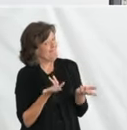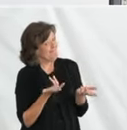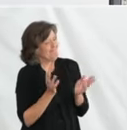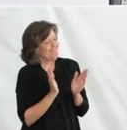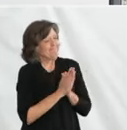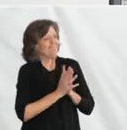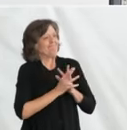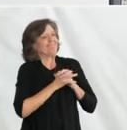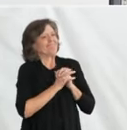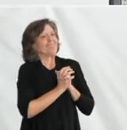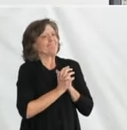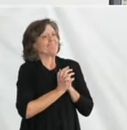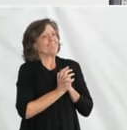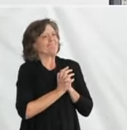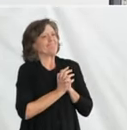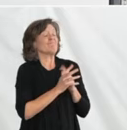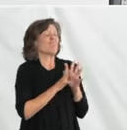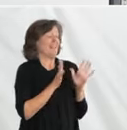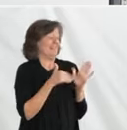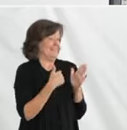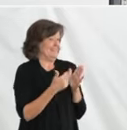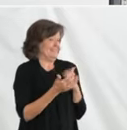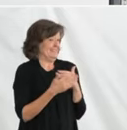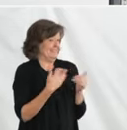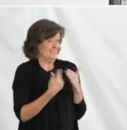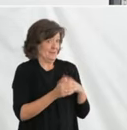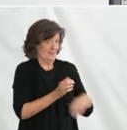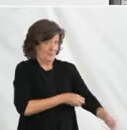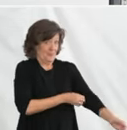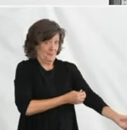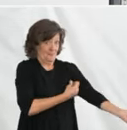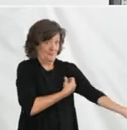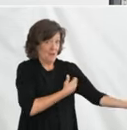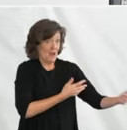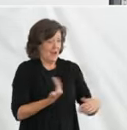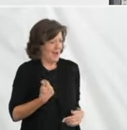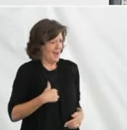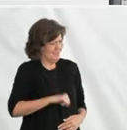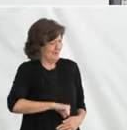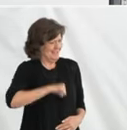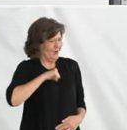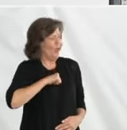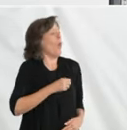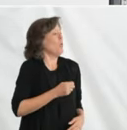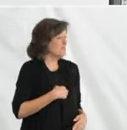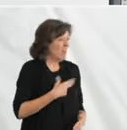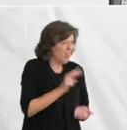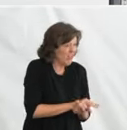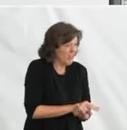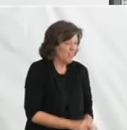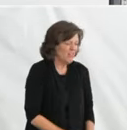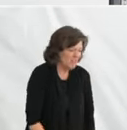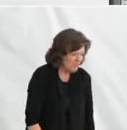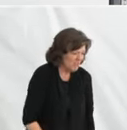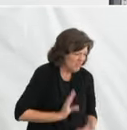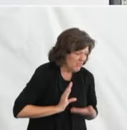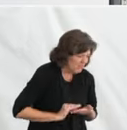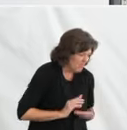Some of us were going home with our self-esteem in a shoebox, and then we went into the arts.